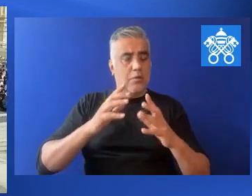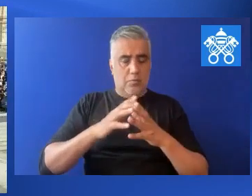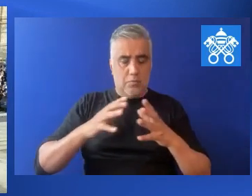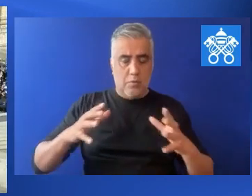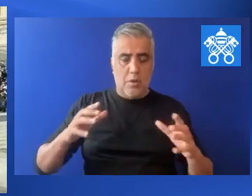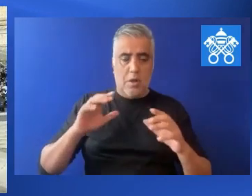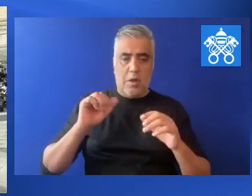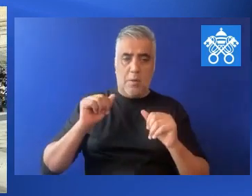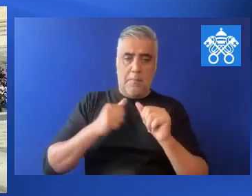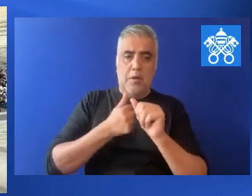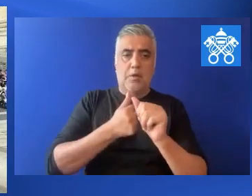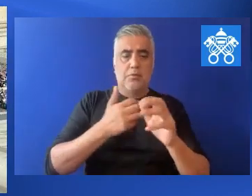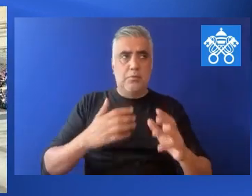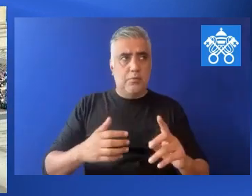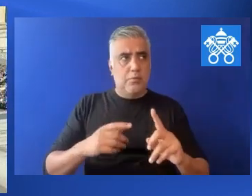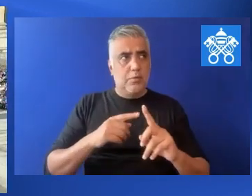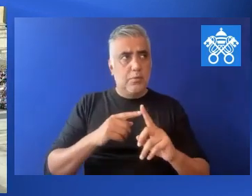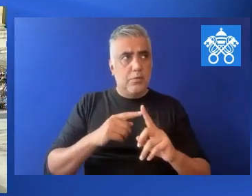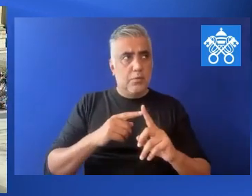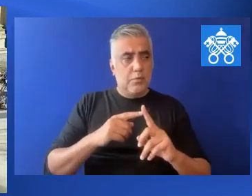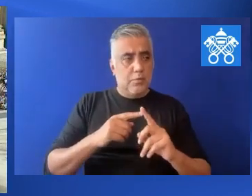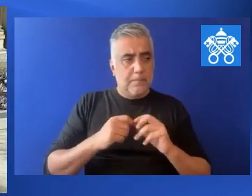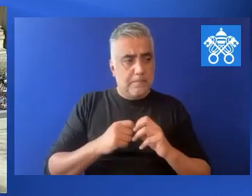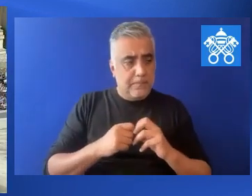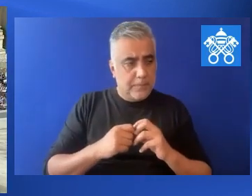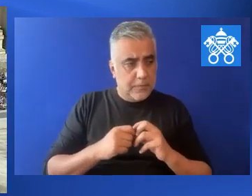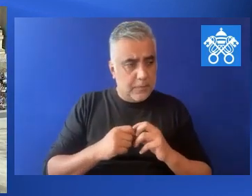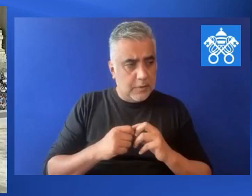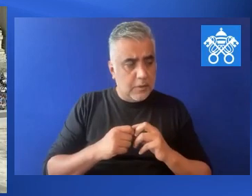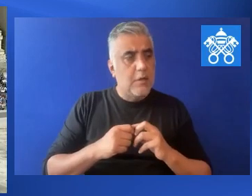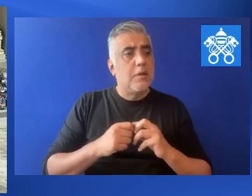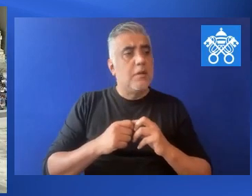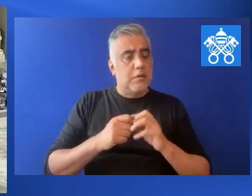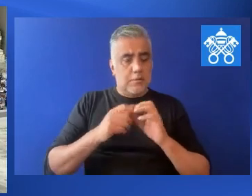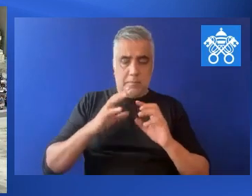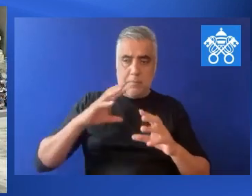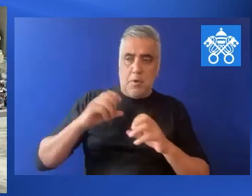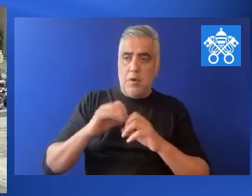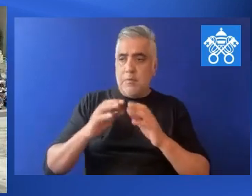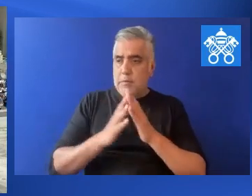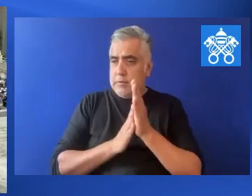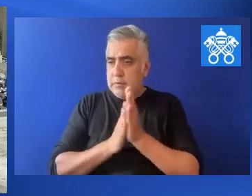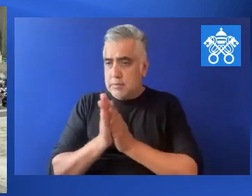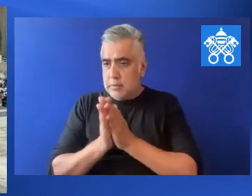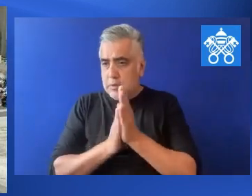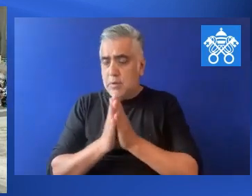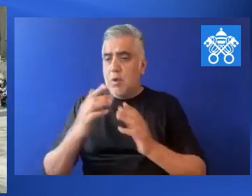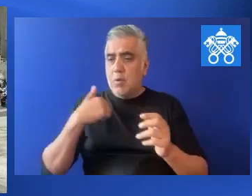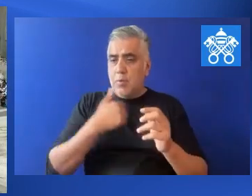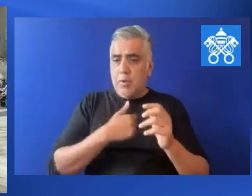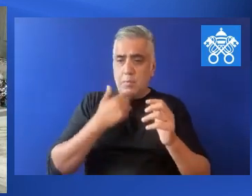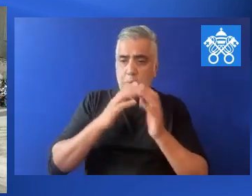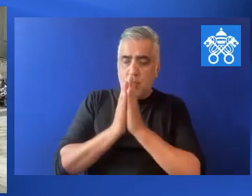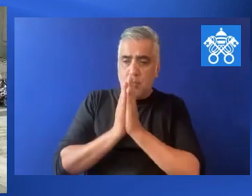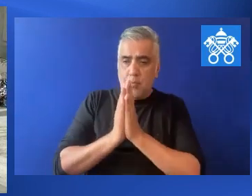inevitable trials she faced in her growing apostolate. As we give thanks for the enduring